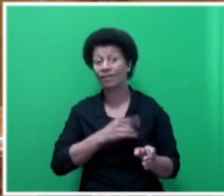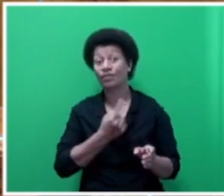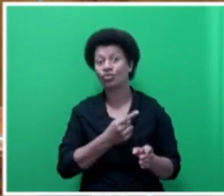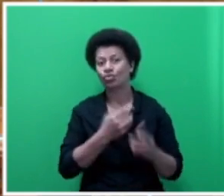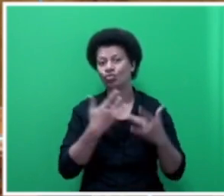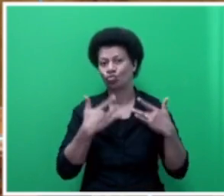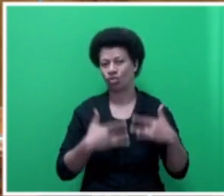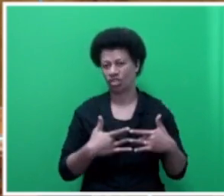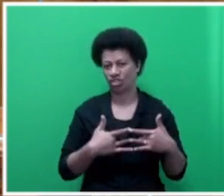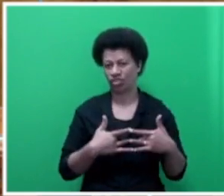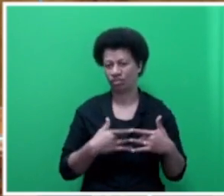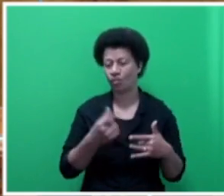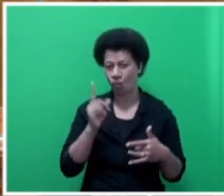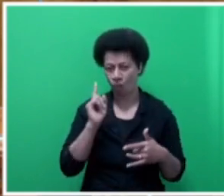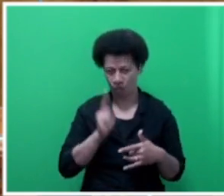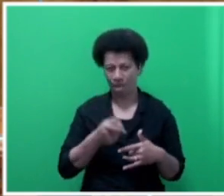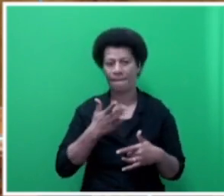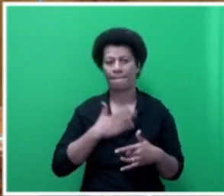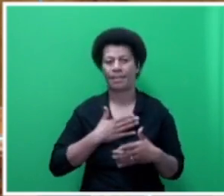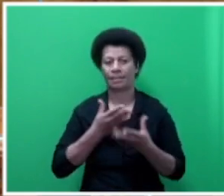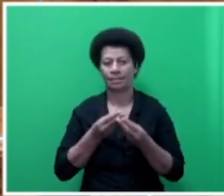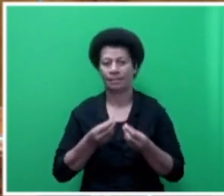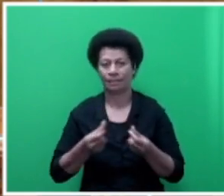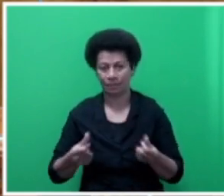That's my solution, Honourable Pramila.